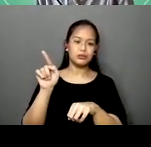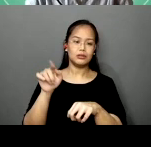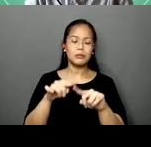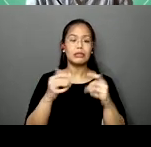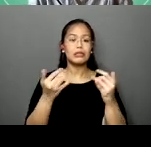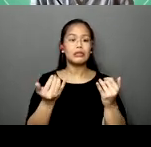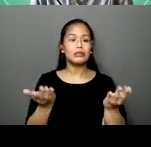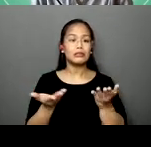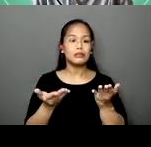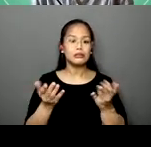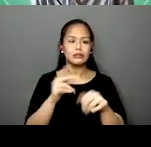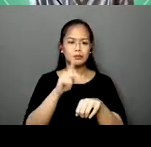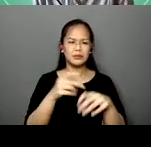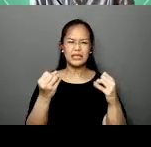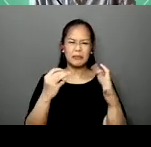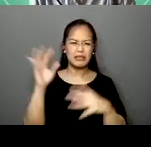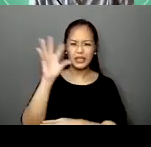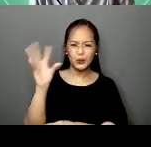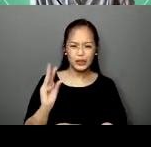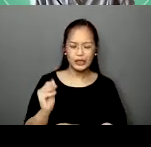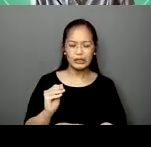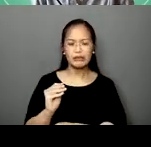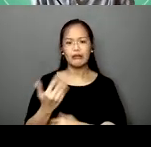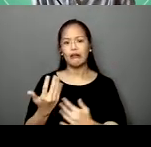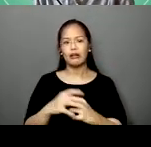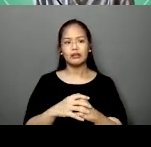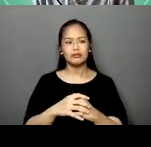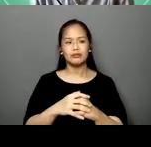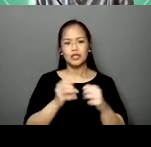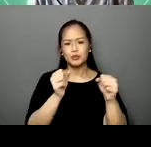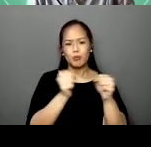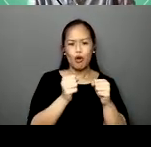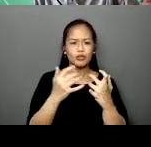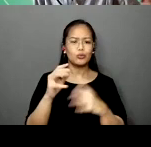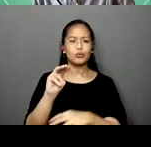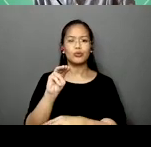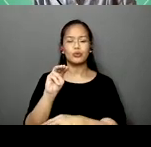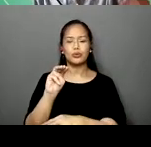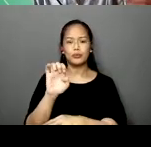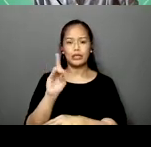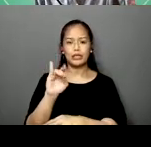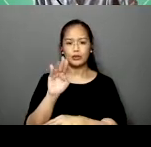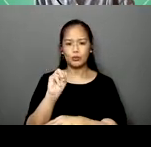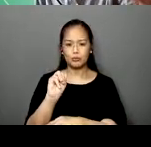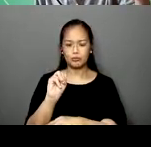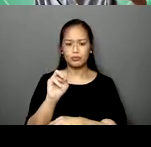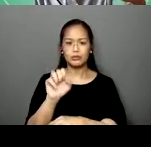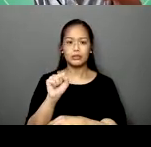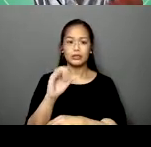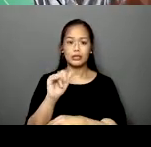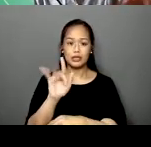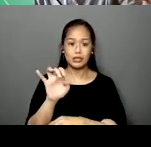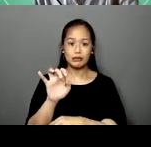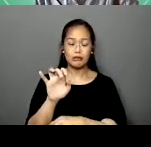products here in the Philippines are more unique. They're more small to medium scale. And one of the things that have actually changed is that there are